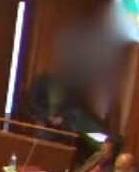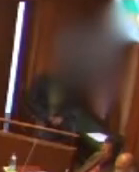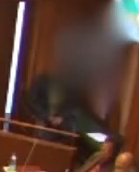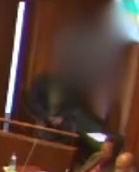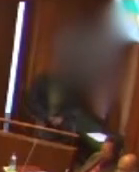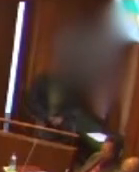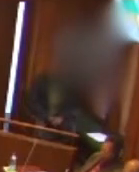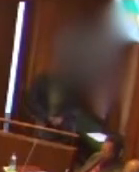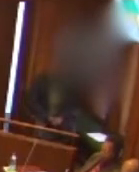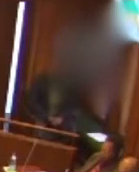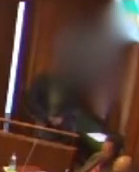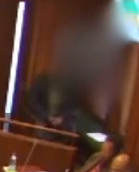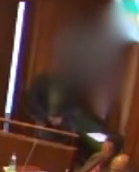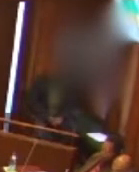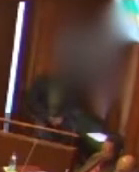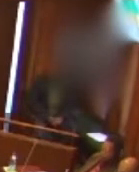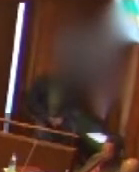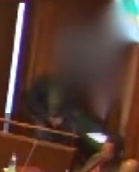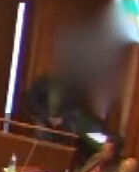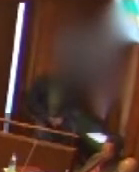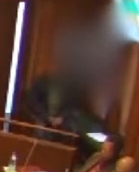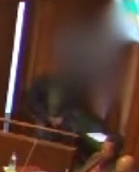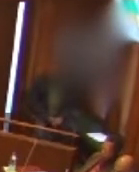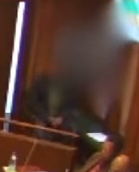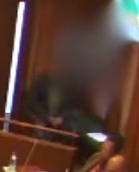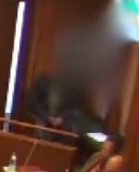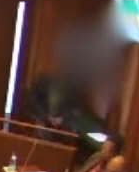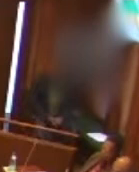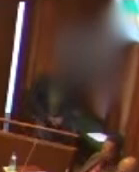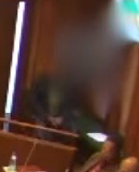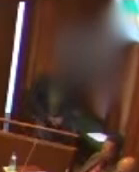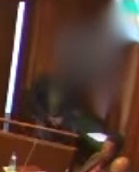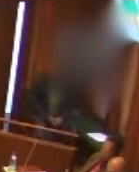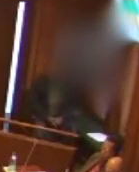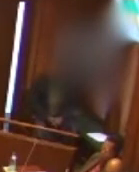Madam Speaker, thank you. Firstly, I wish to bring to the attention of the Minister